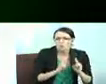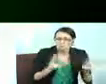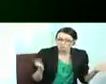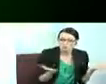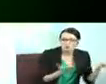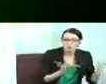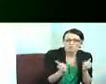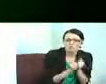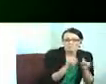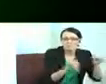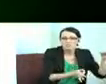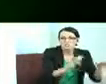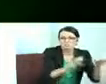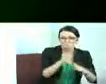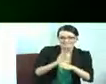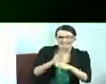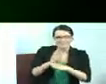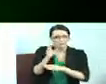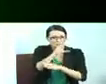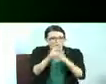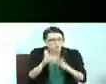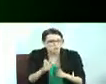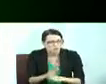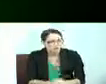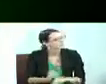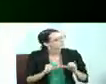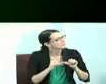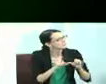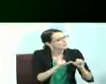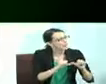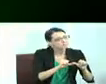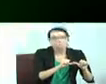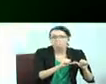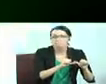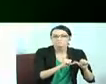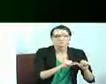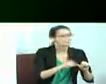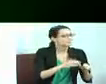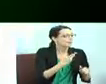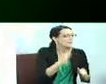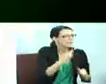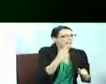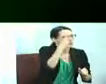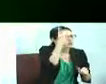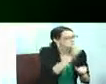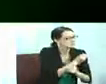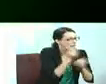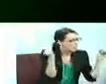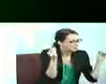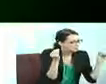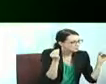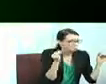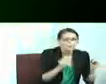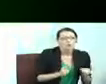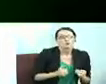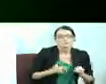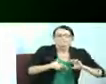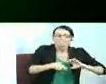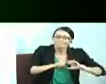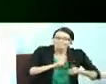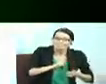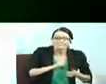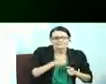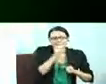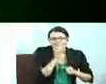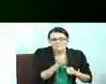protect strangers. You sustain orphans and the bereaved. But you